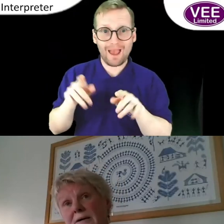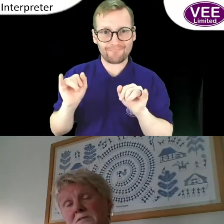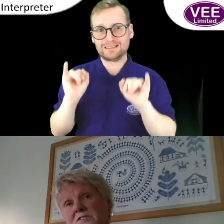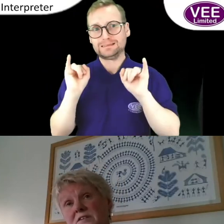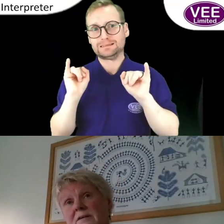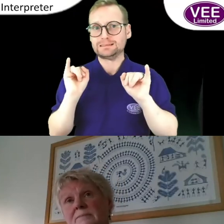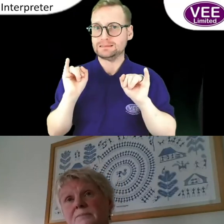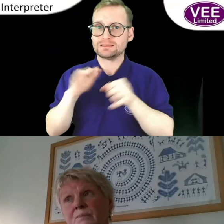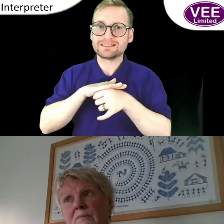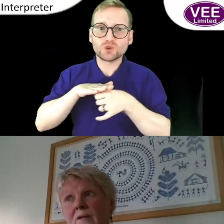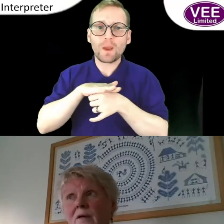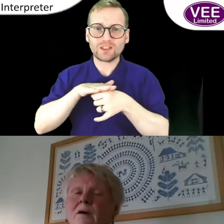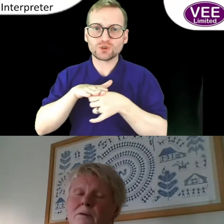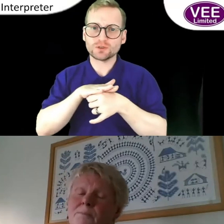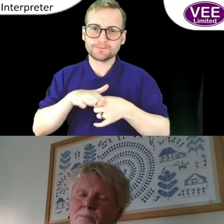all about